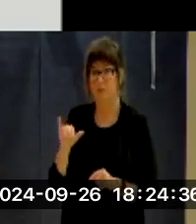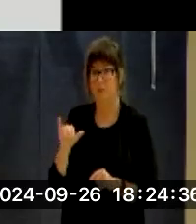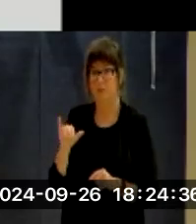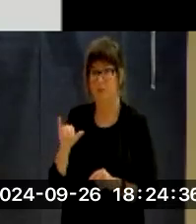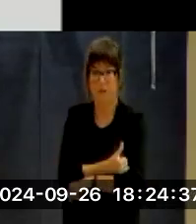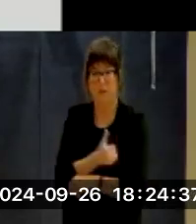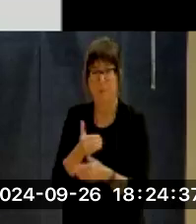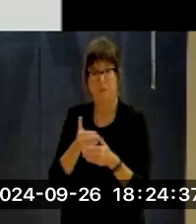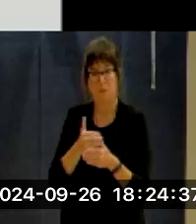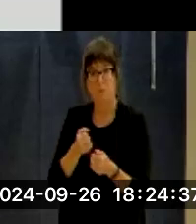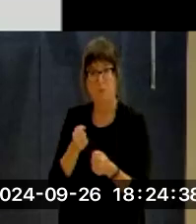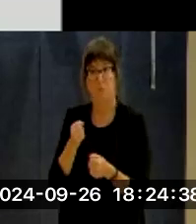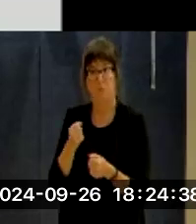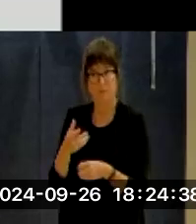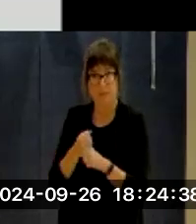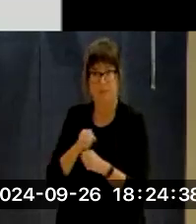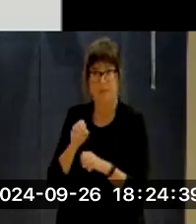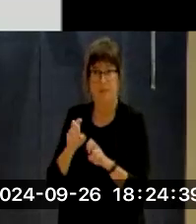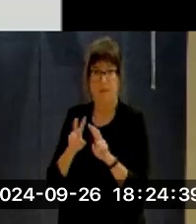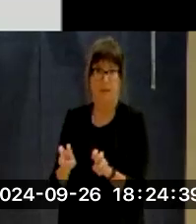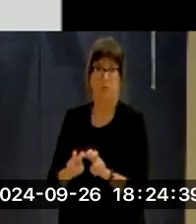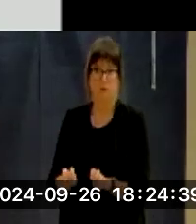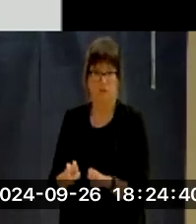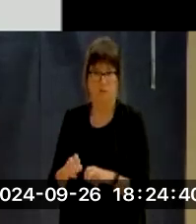even receiving the evaluation that I've been quoting from.